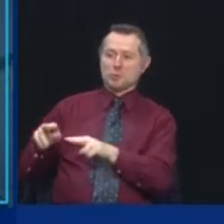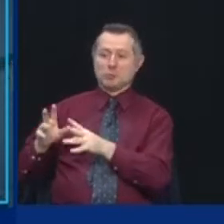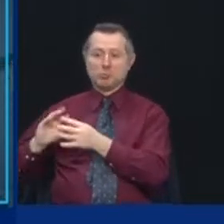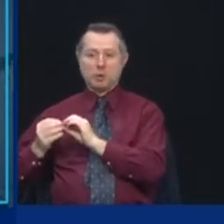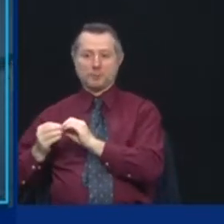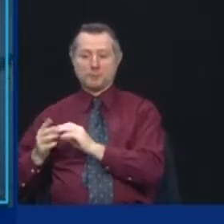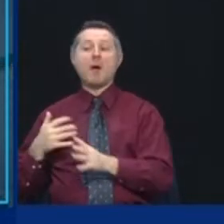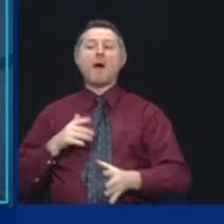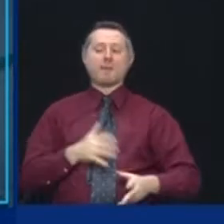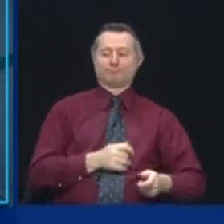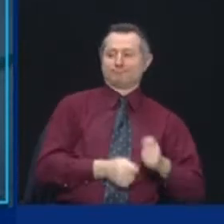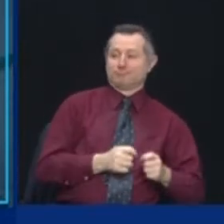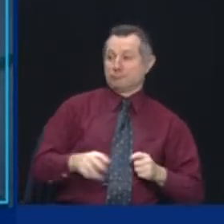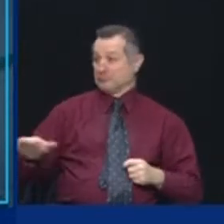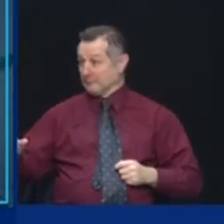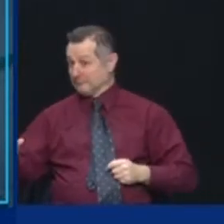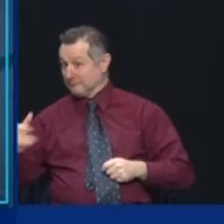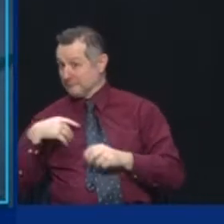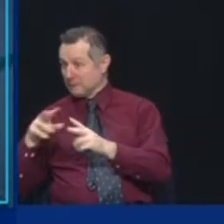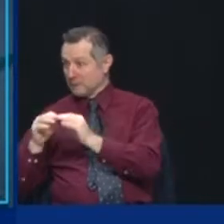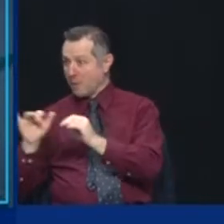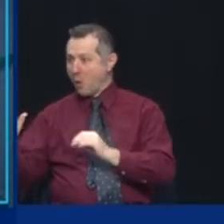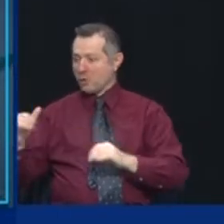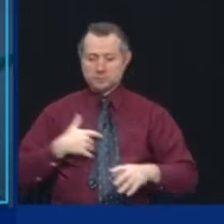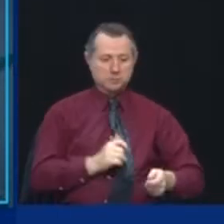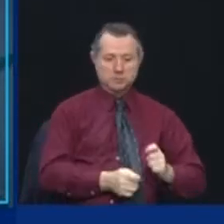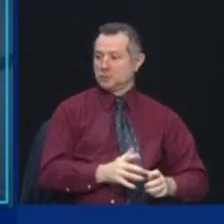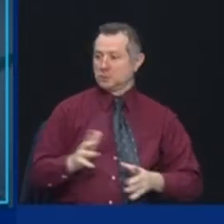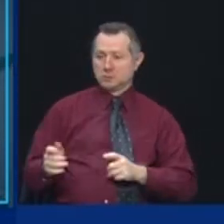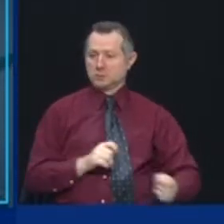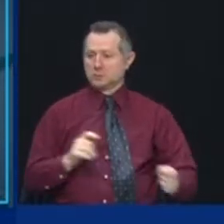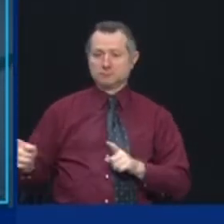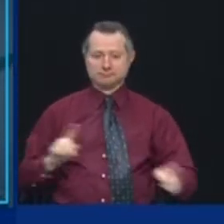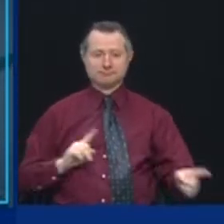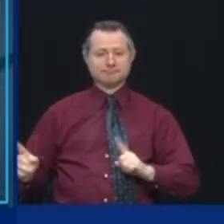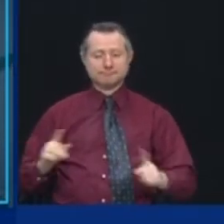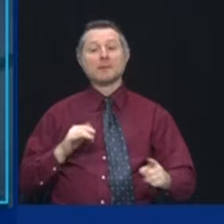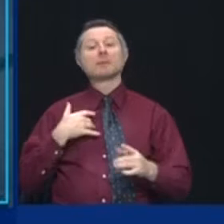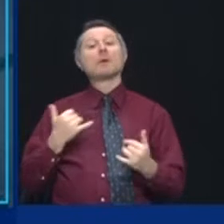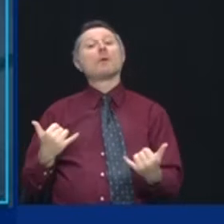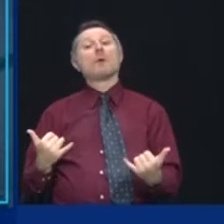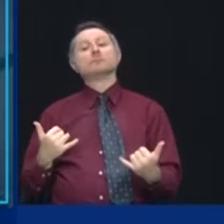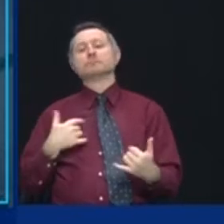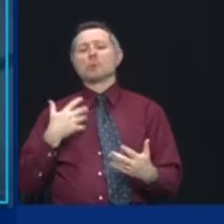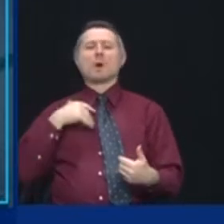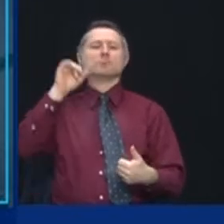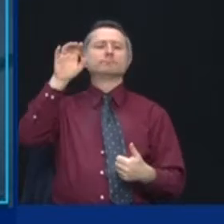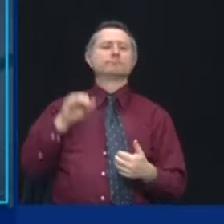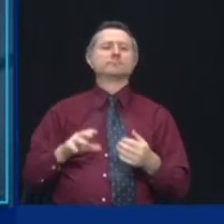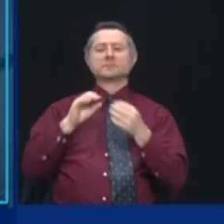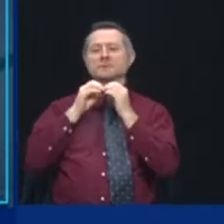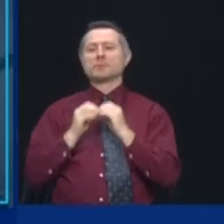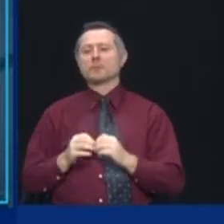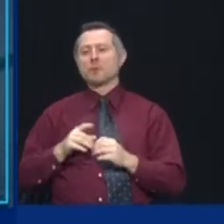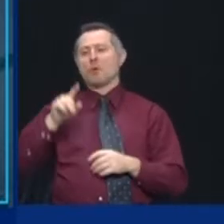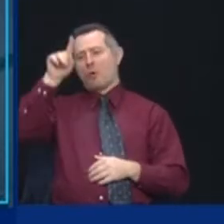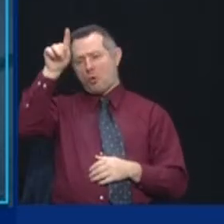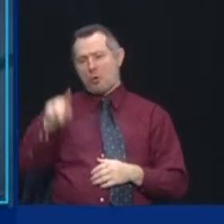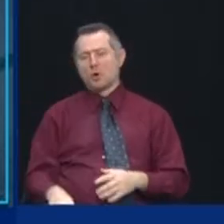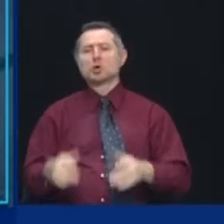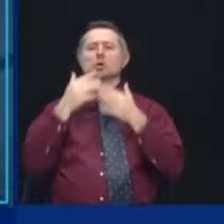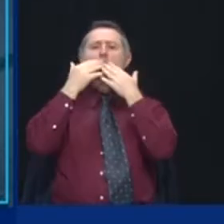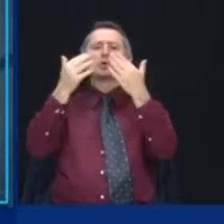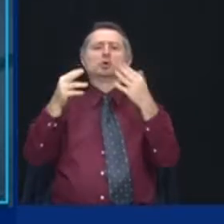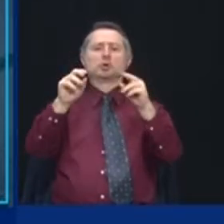current circumstances. Today we have all really good news for New York.